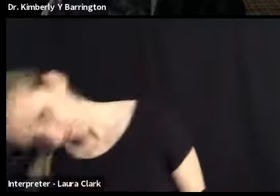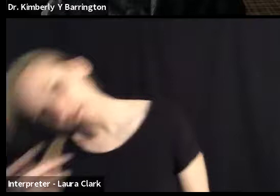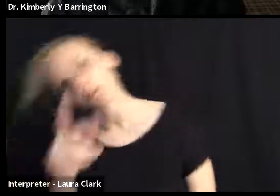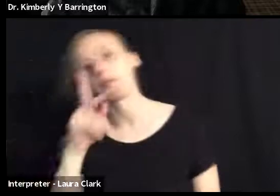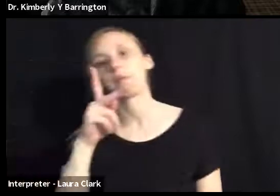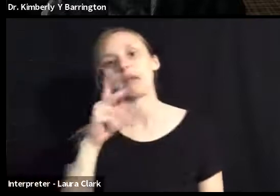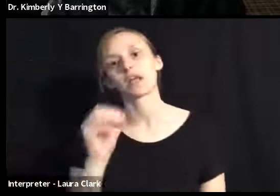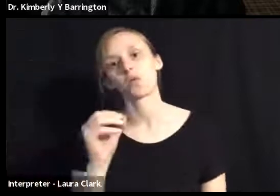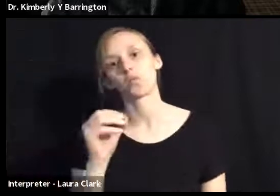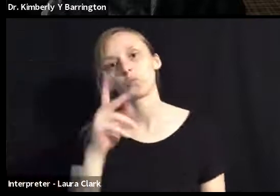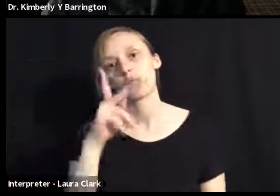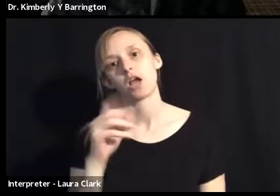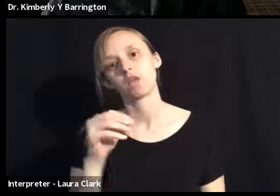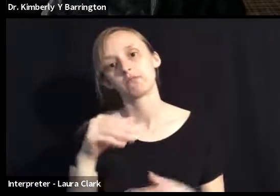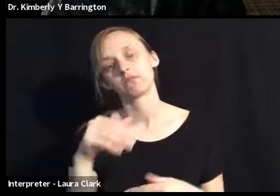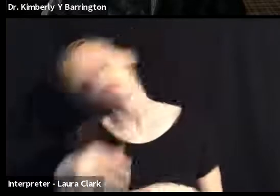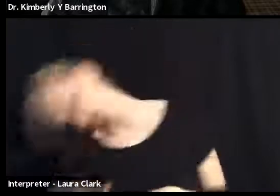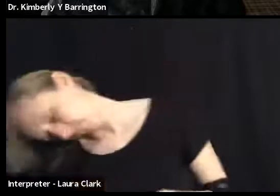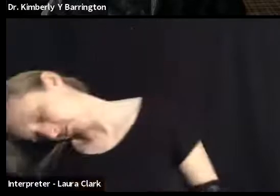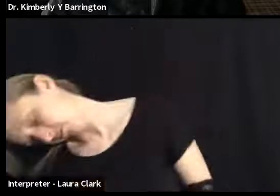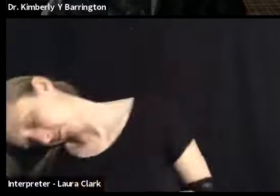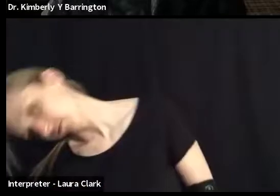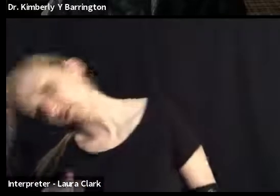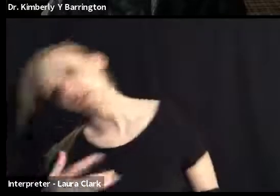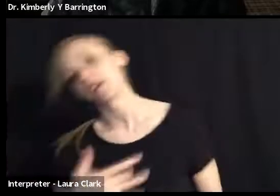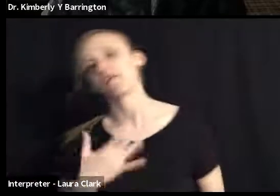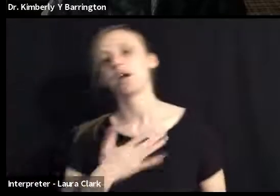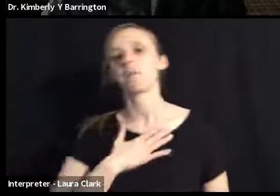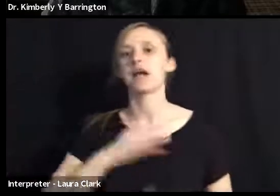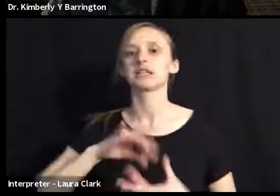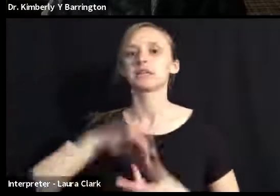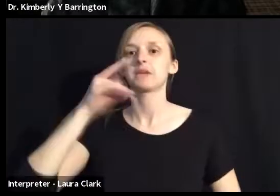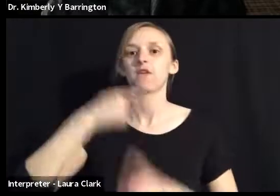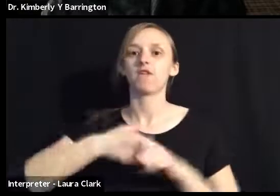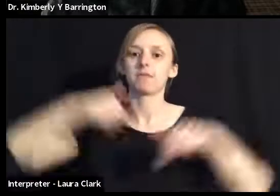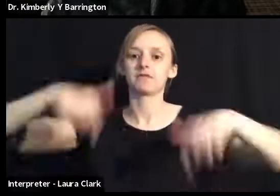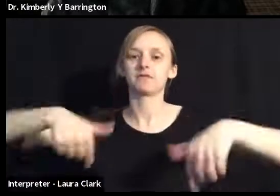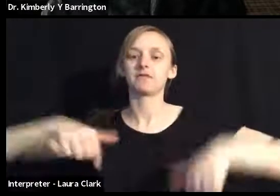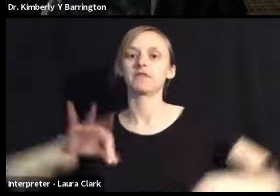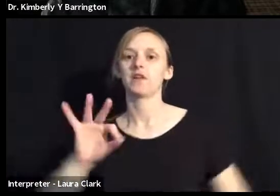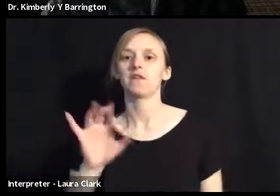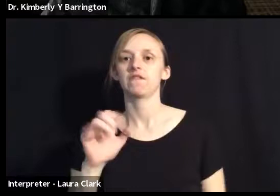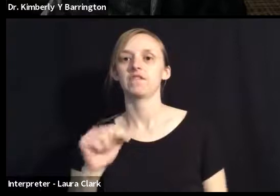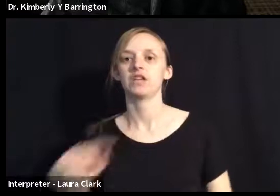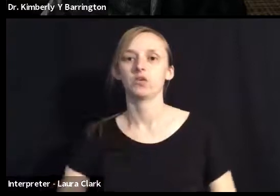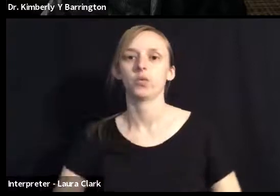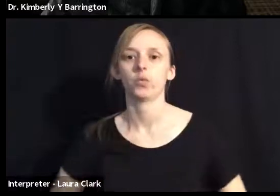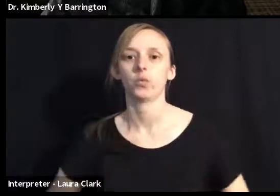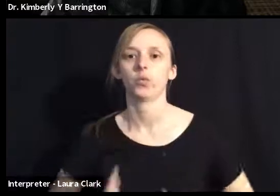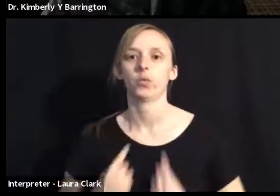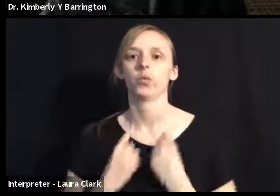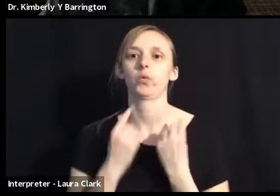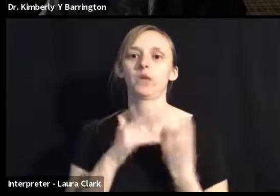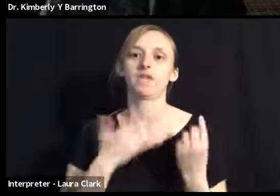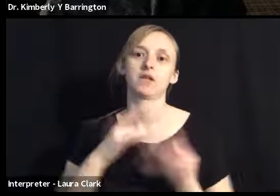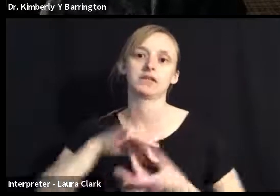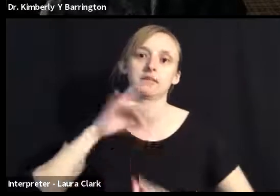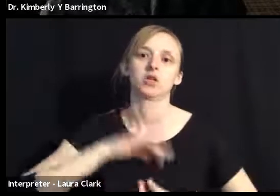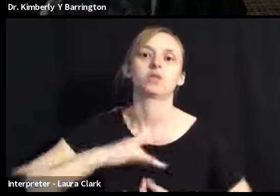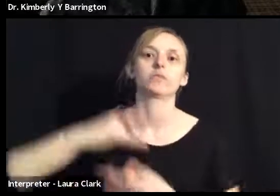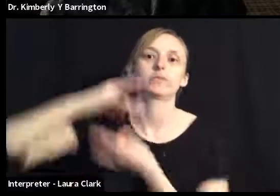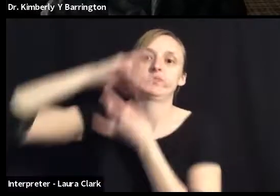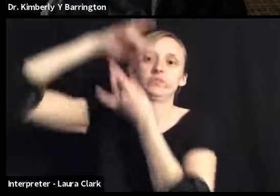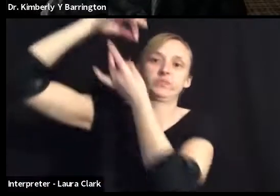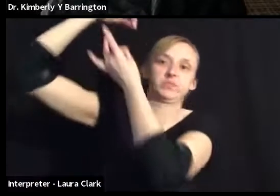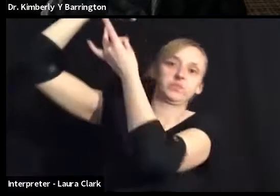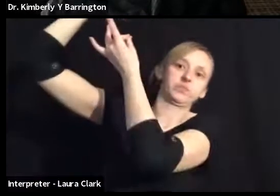I felt my spirit come from my feet all the way up my body and leave. And I literally seen,